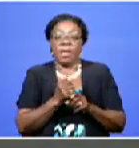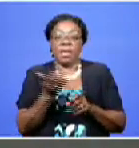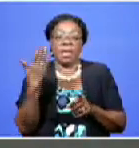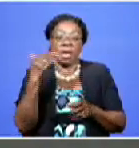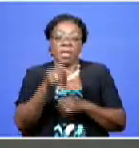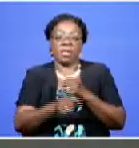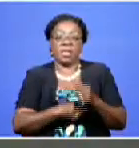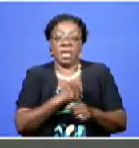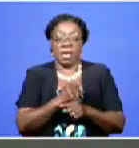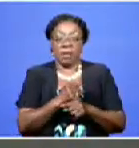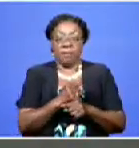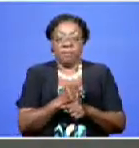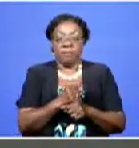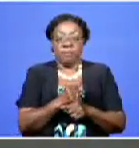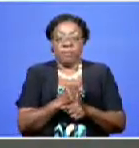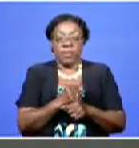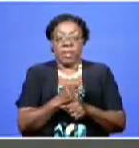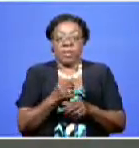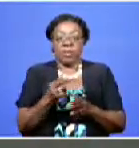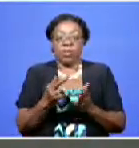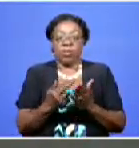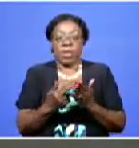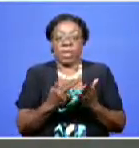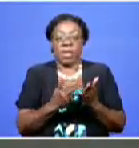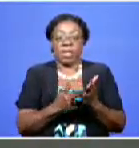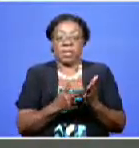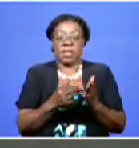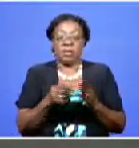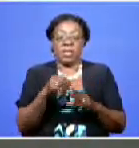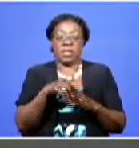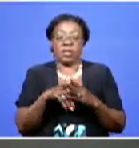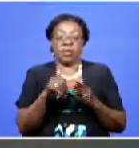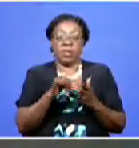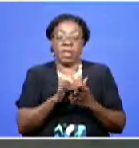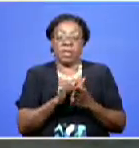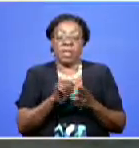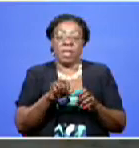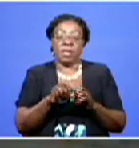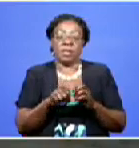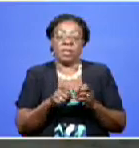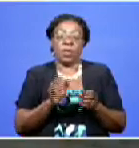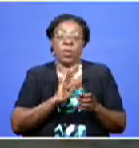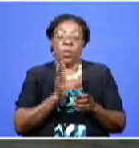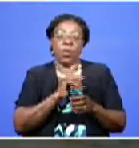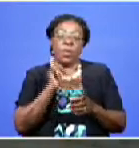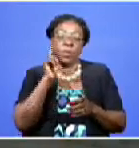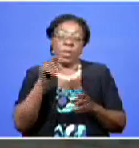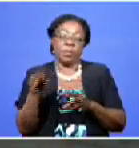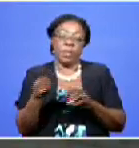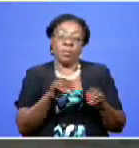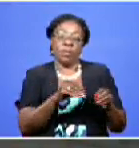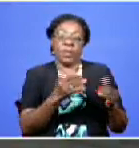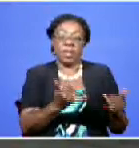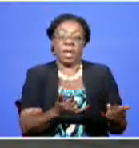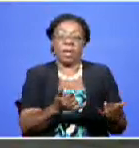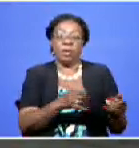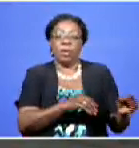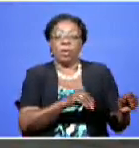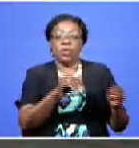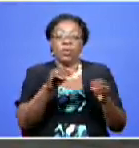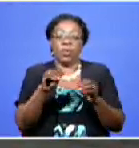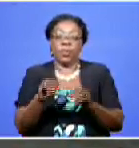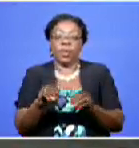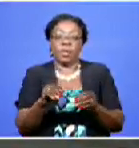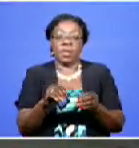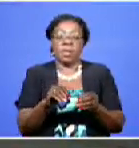last year, the regulations in relation to that. And so we will be moving now to